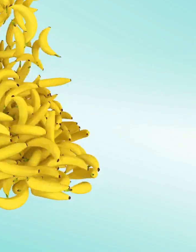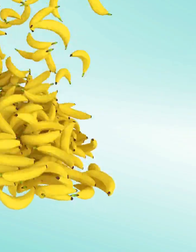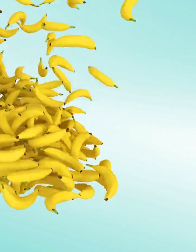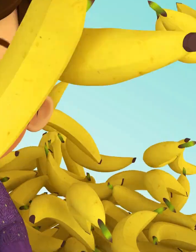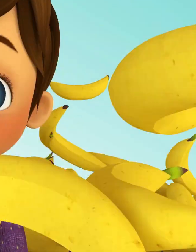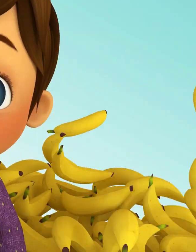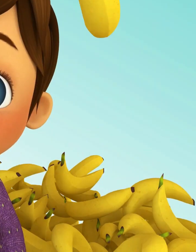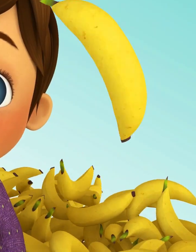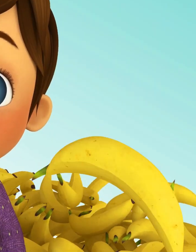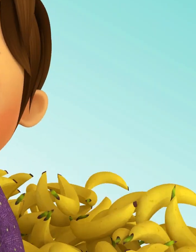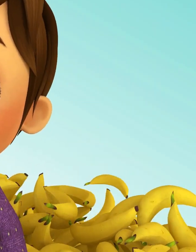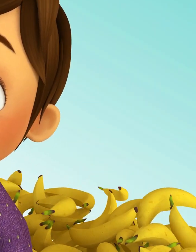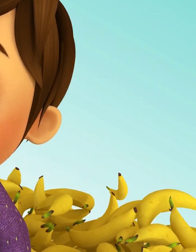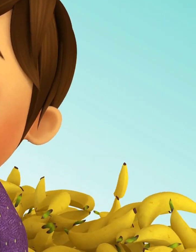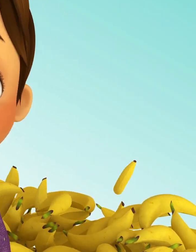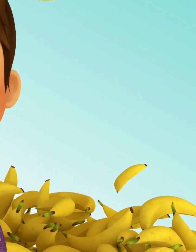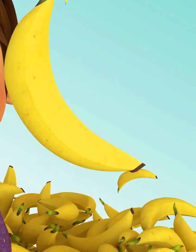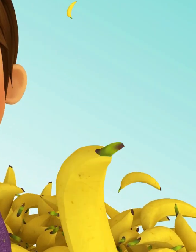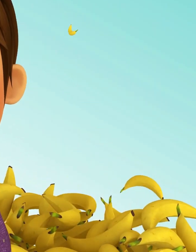foreign